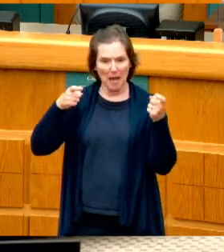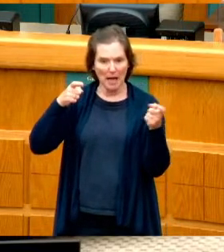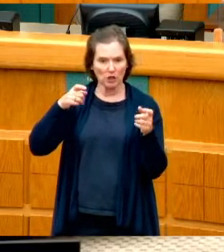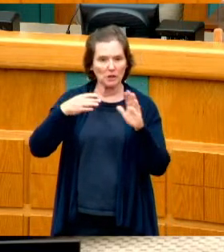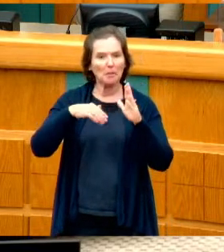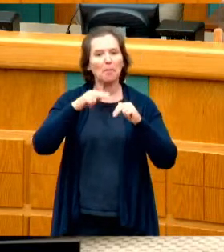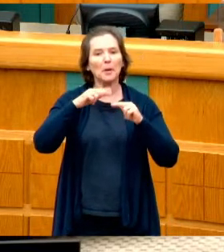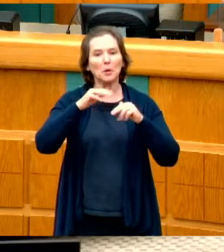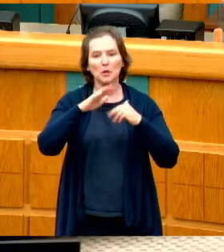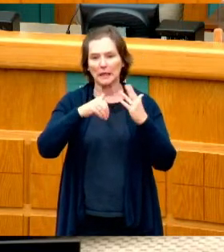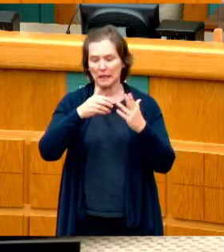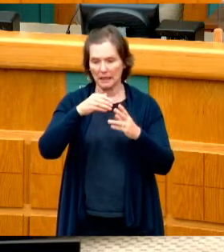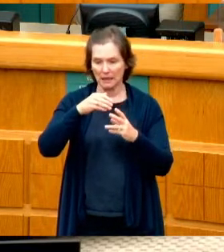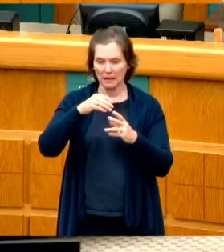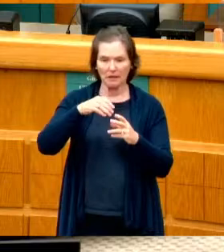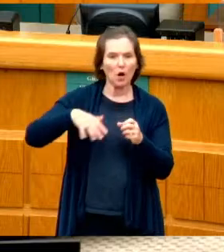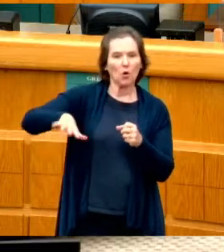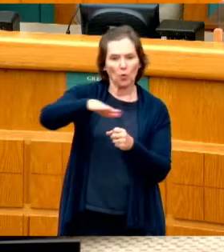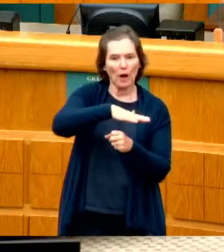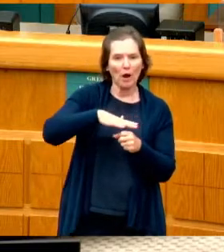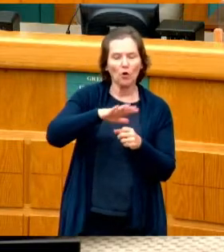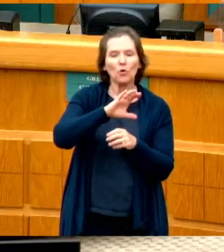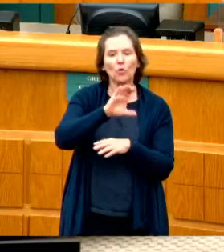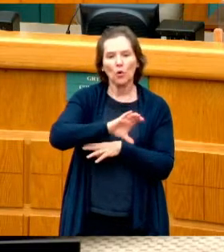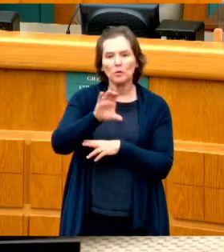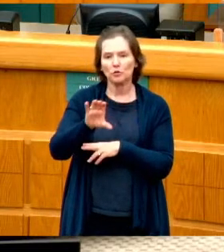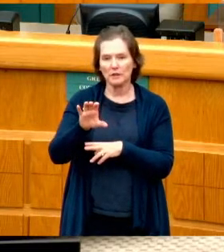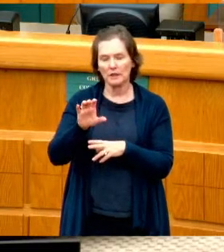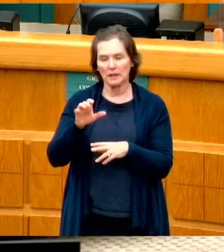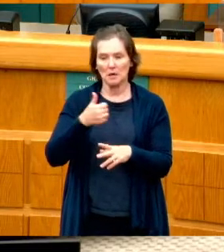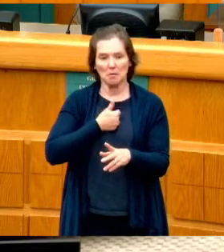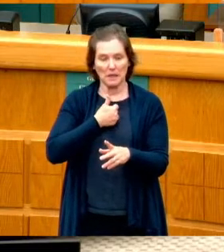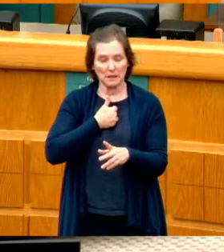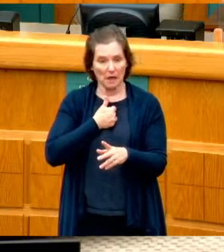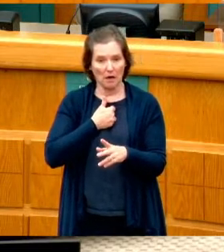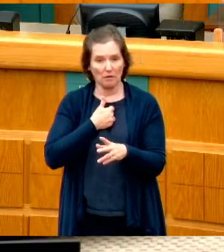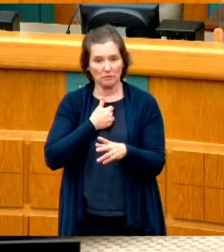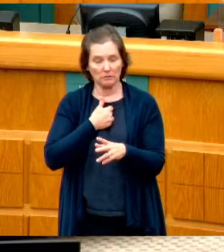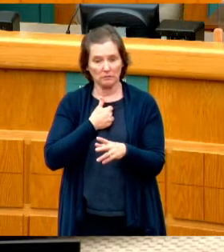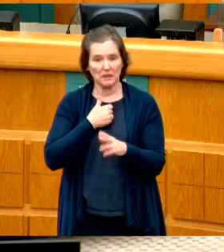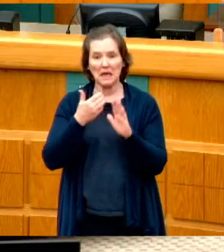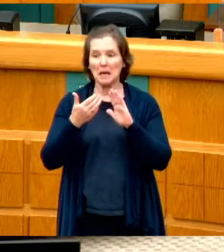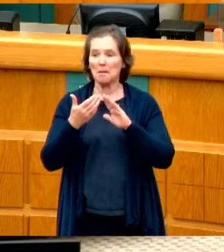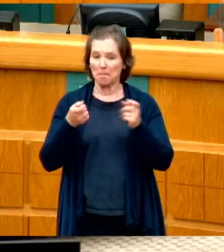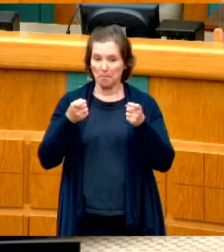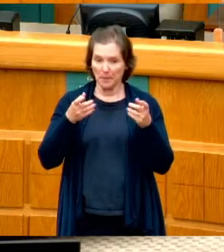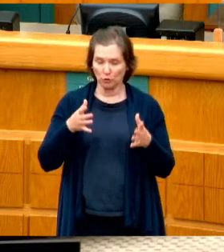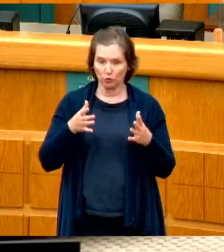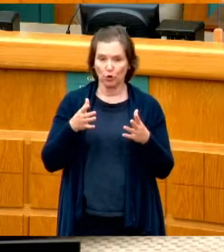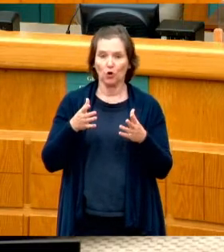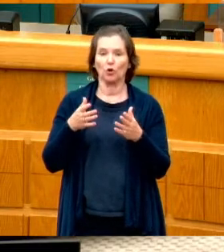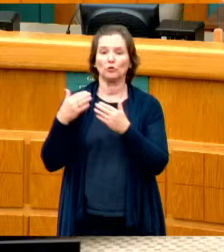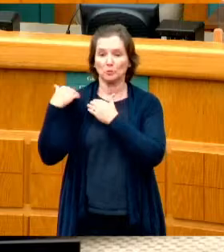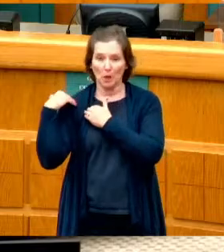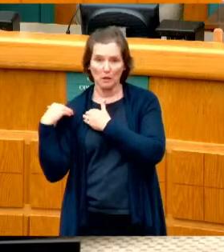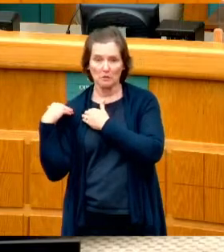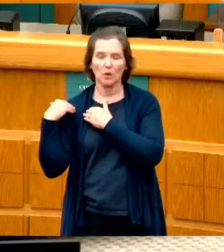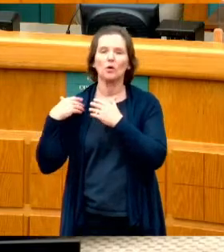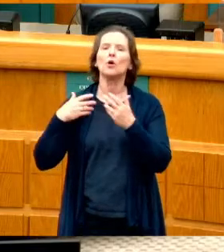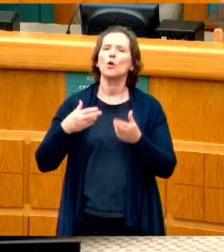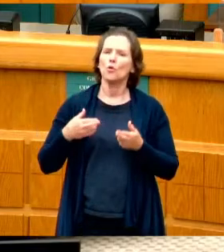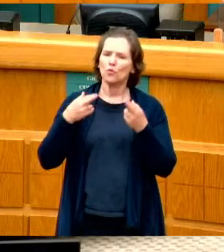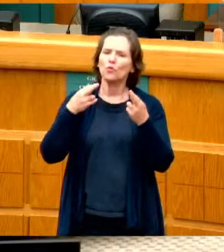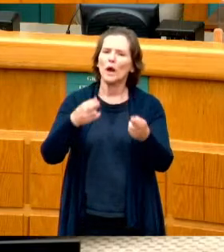facilities. And so as city manager, I'm recommending and issuing today with this statement, and then